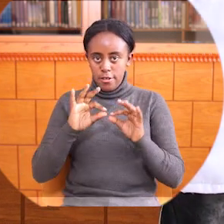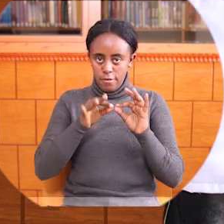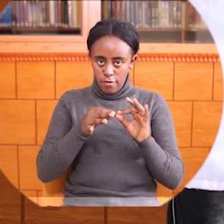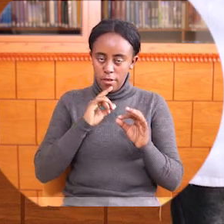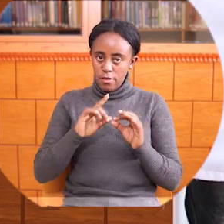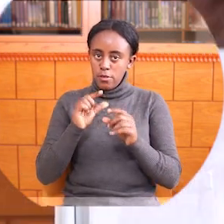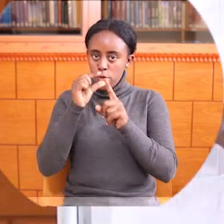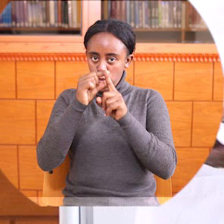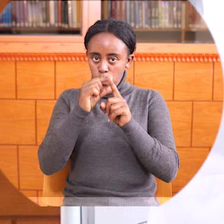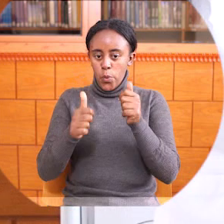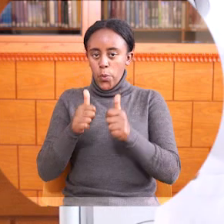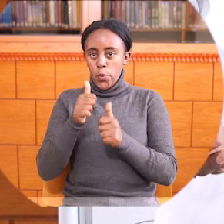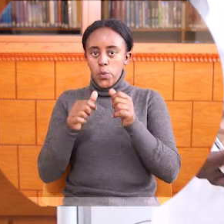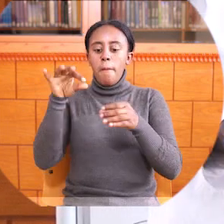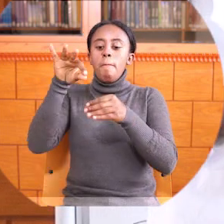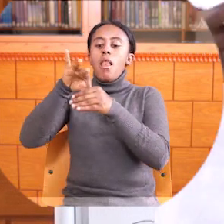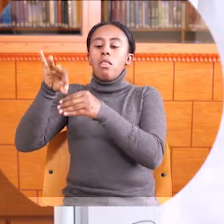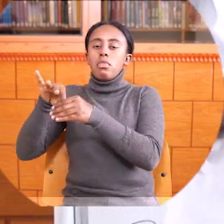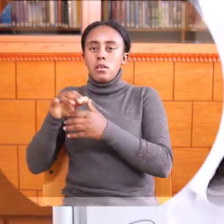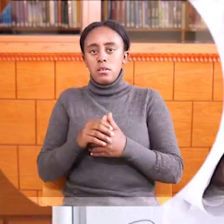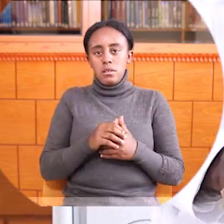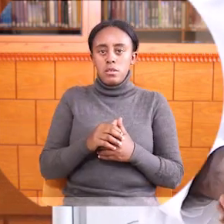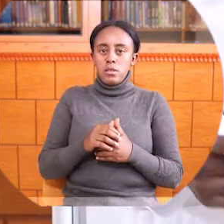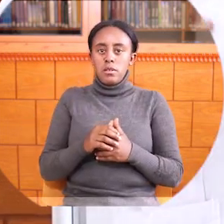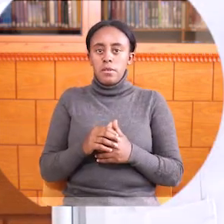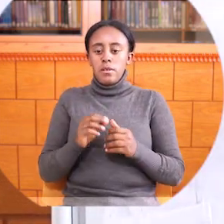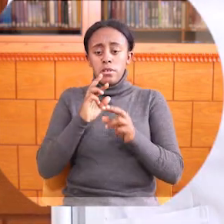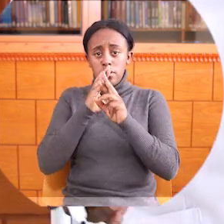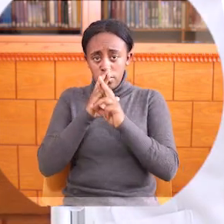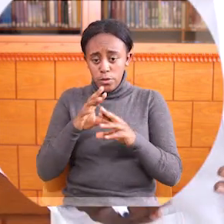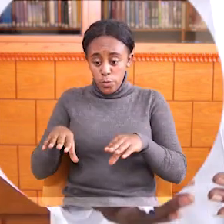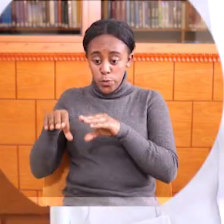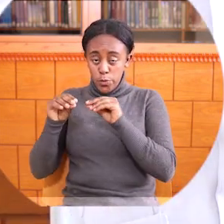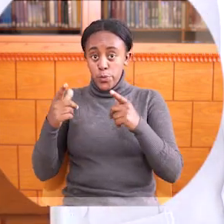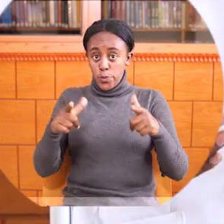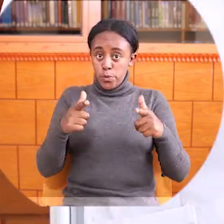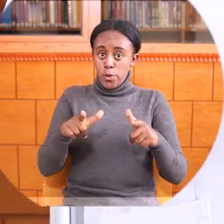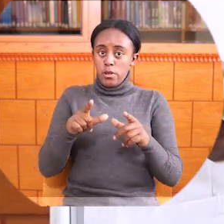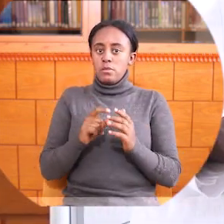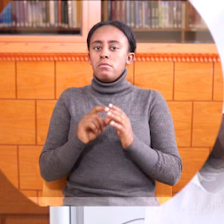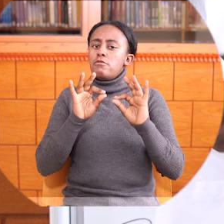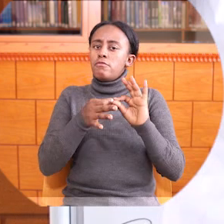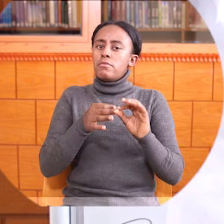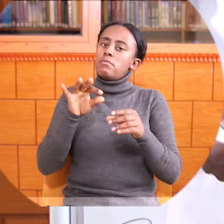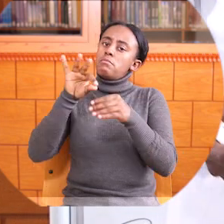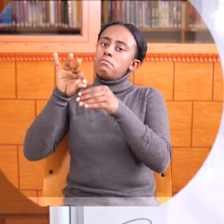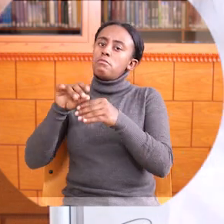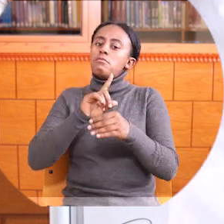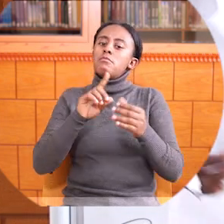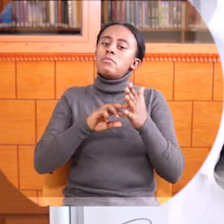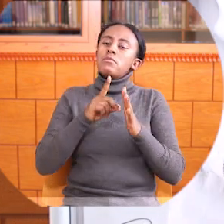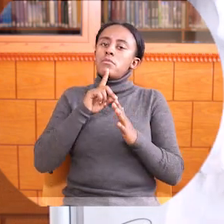the word which is plants. Dear student, I will give you a chance to define the plant. What does